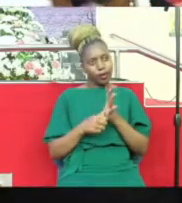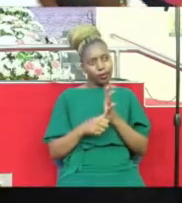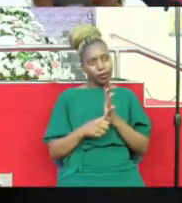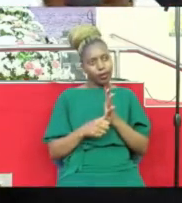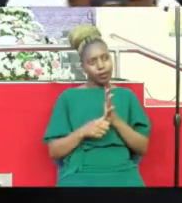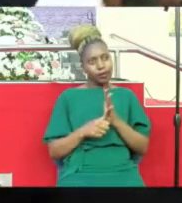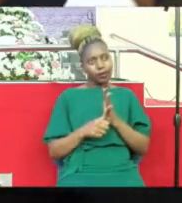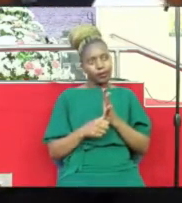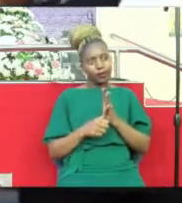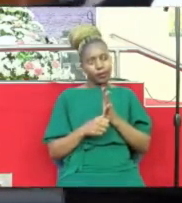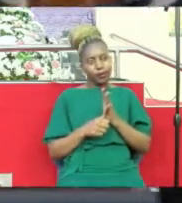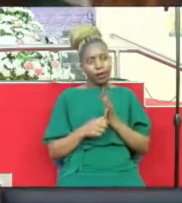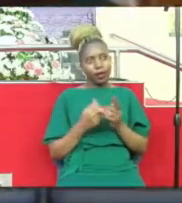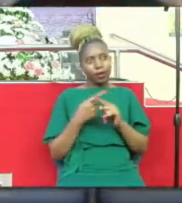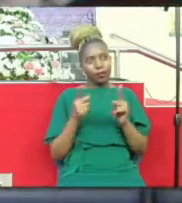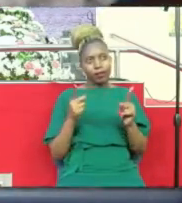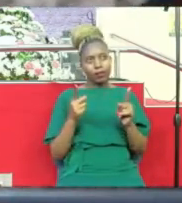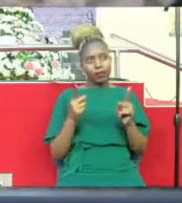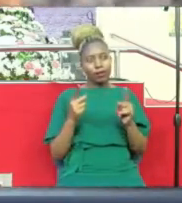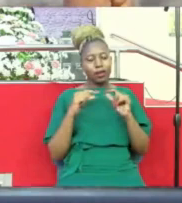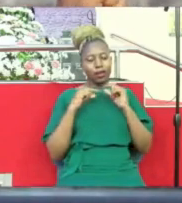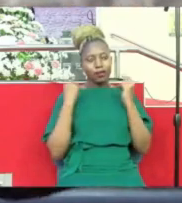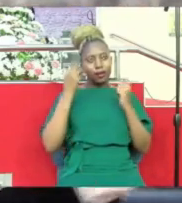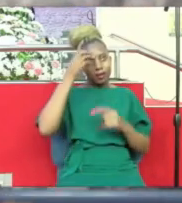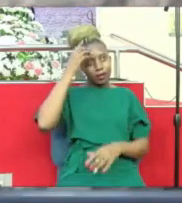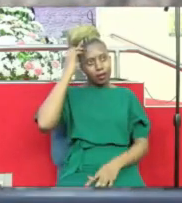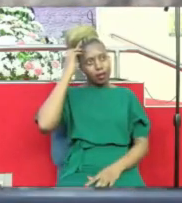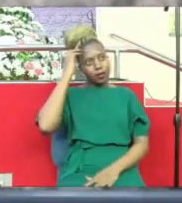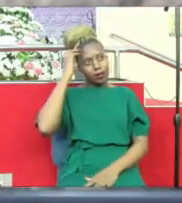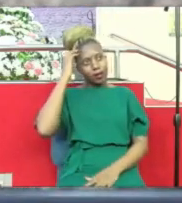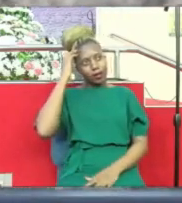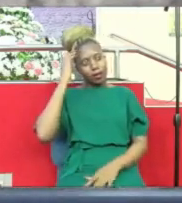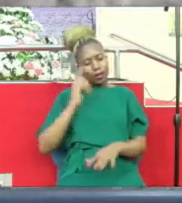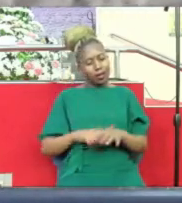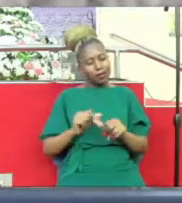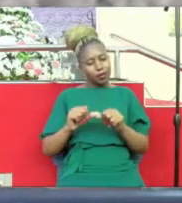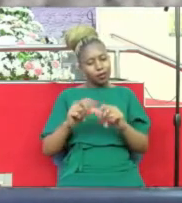But Pastor David, the more problems they looked for,